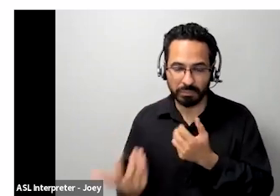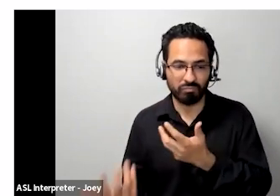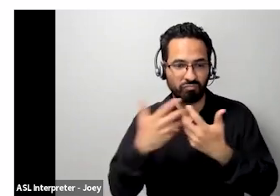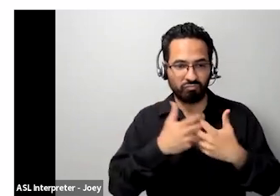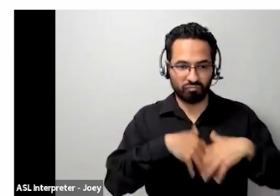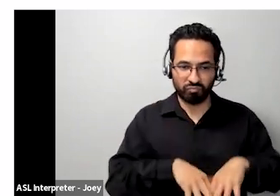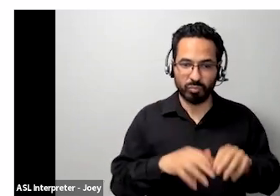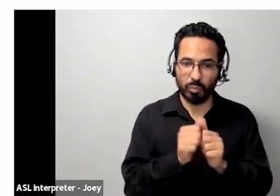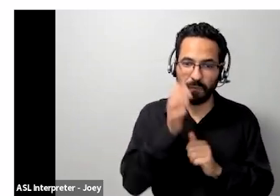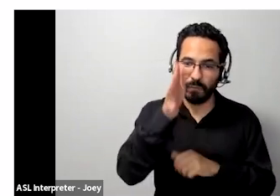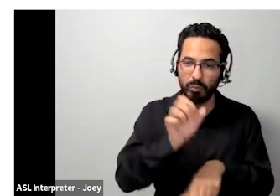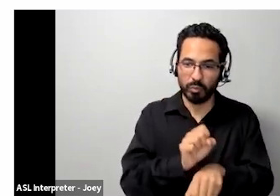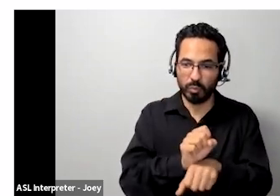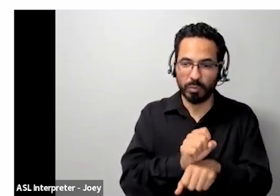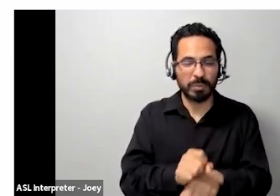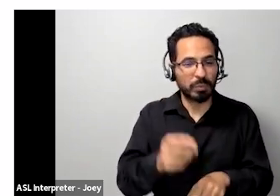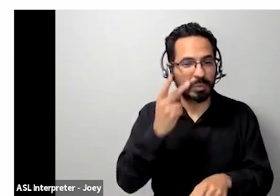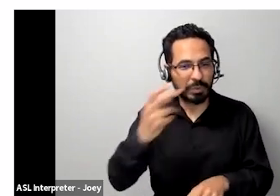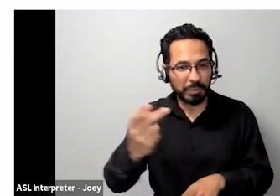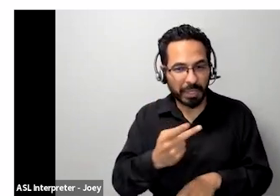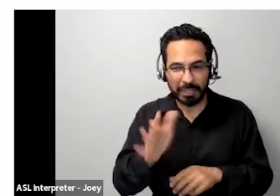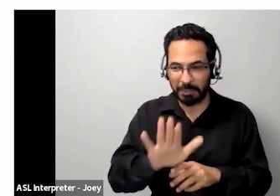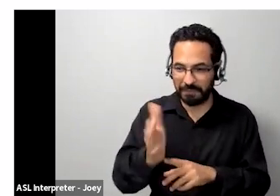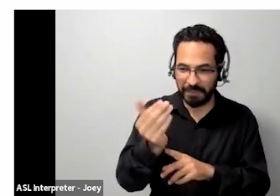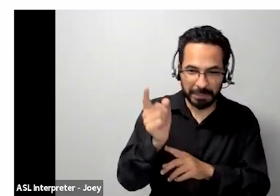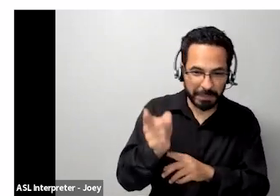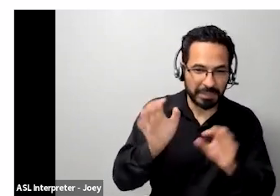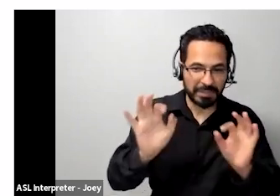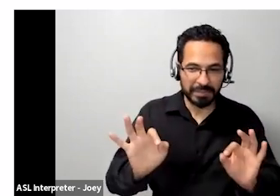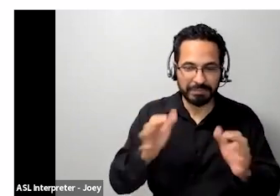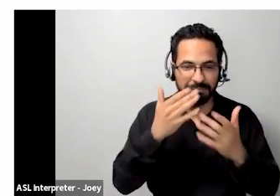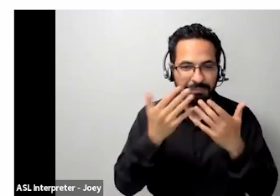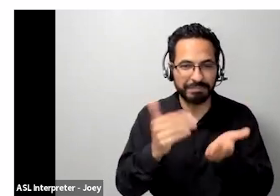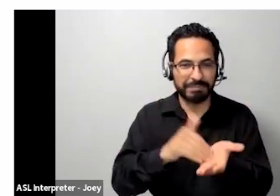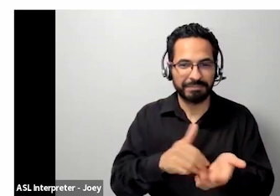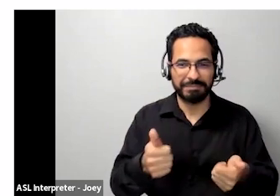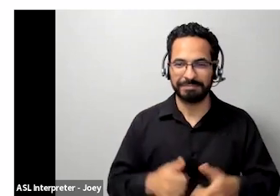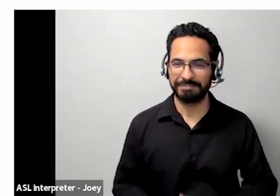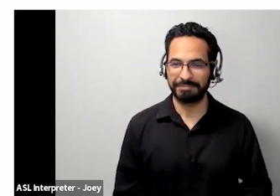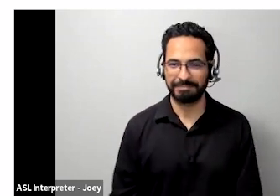workplace. So we'll see you back here in about 15 minutes, and thank you again.